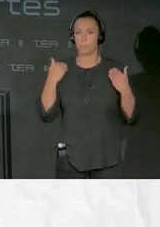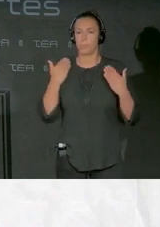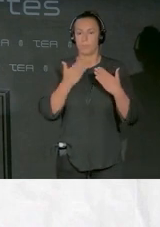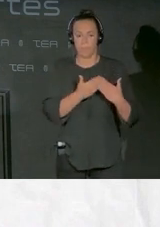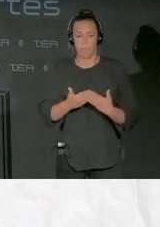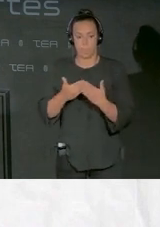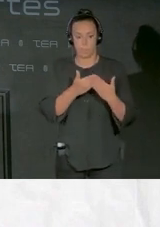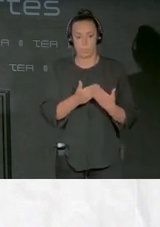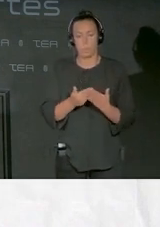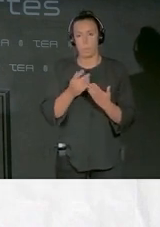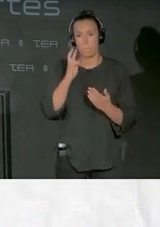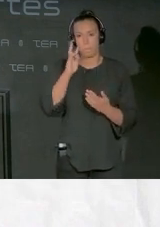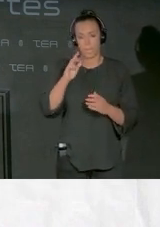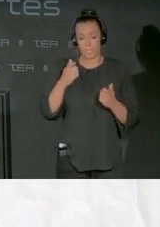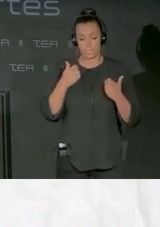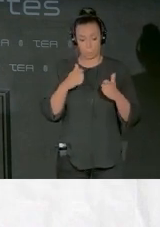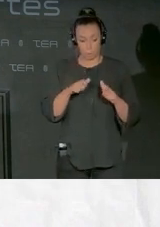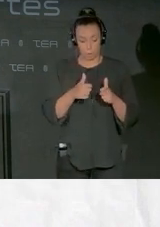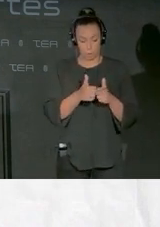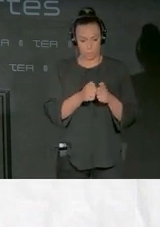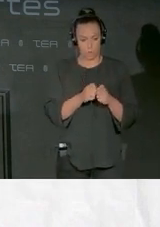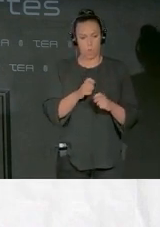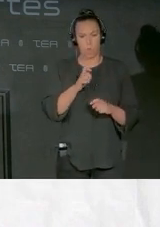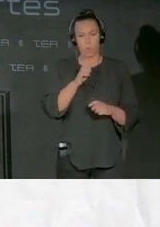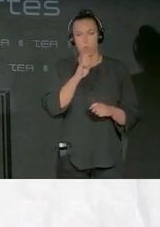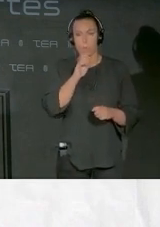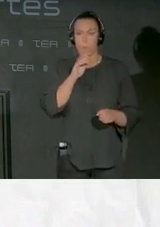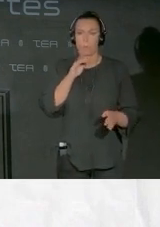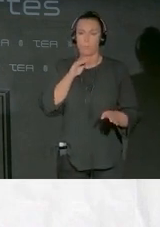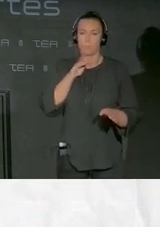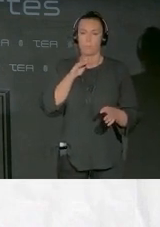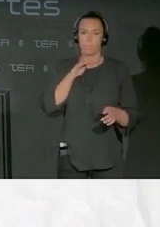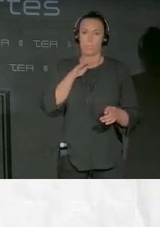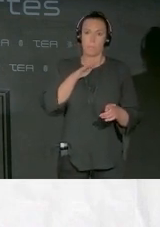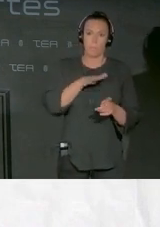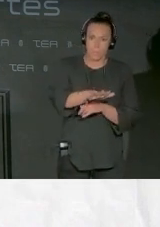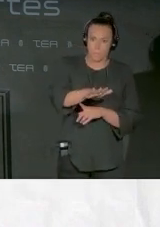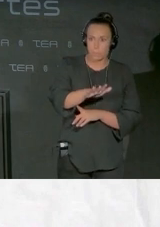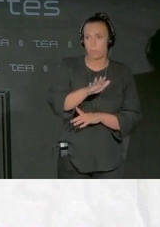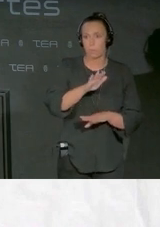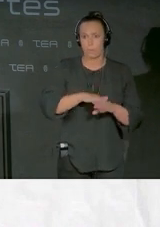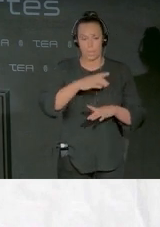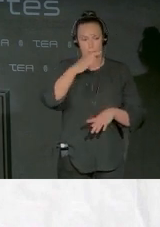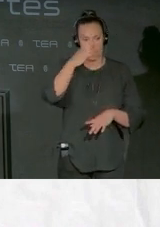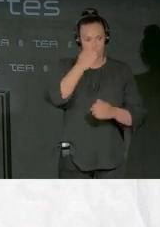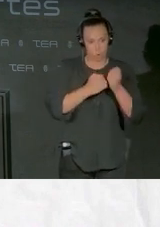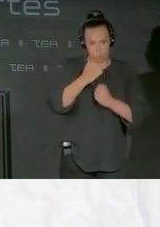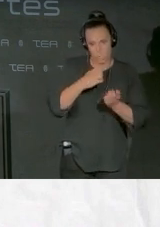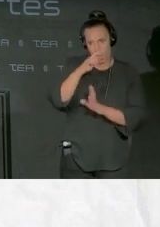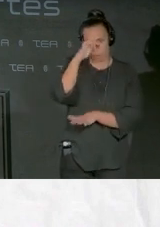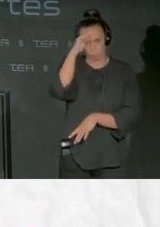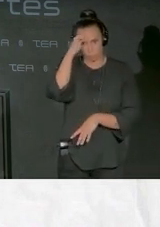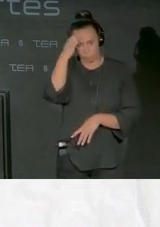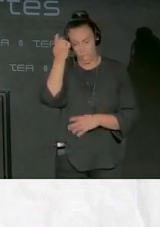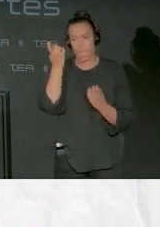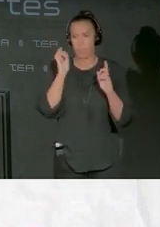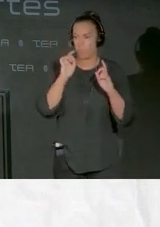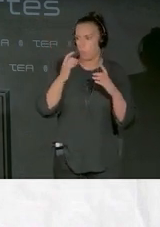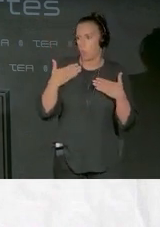about sort of the economic side of things, but the cultural side, the education side, the health side. So we looked at video games through